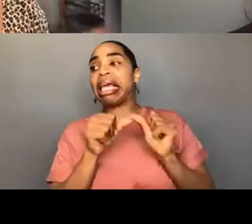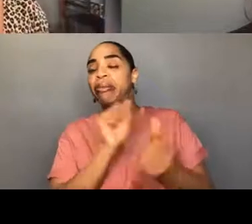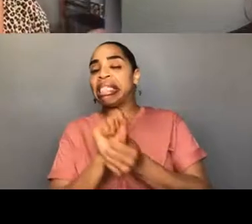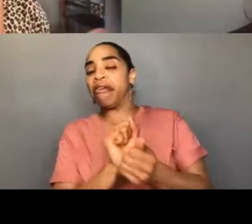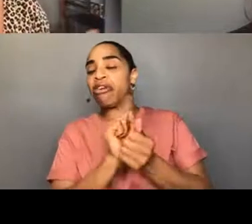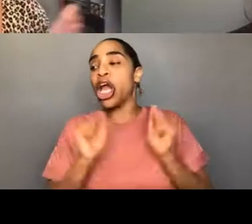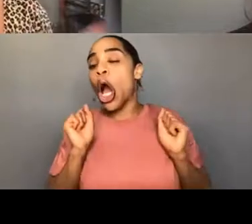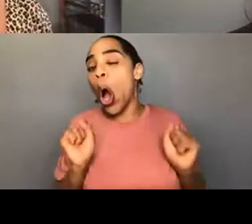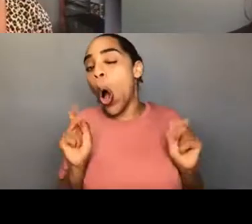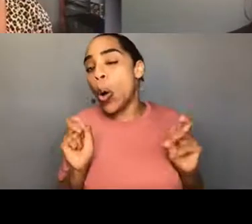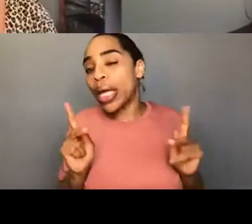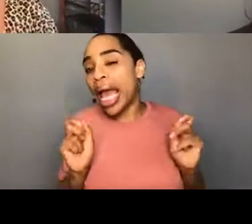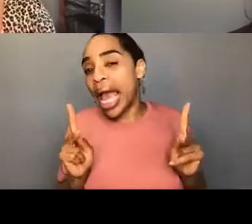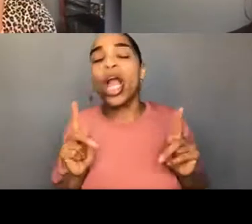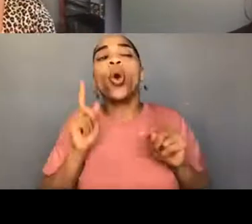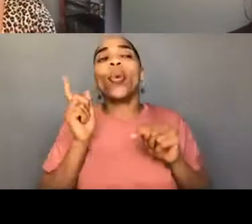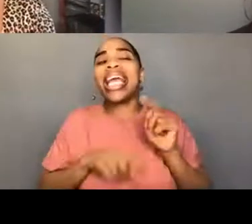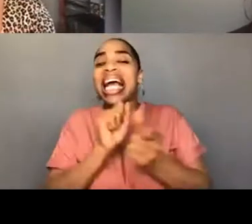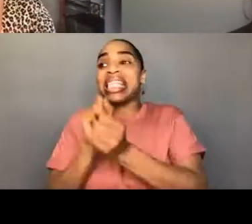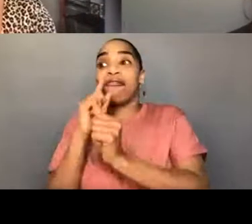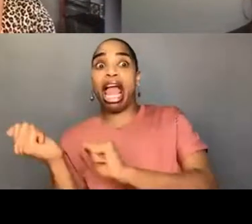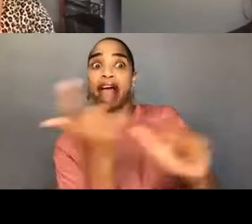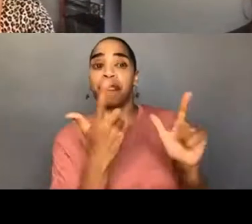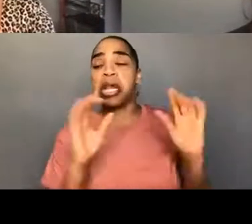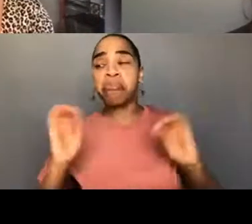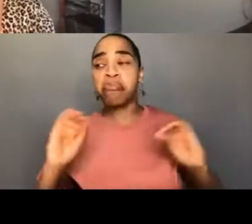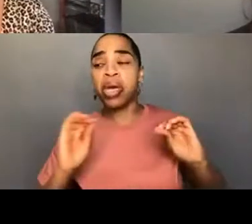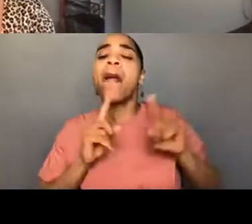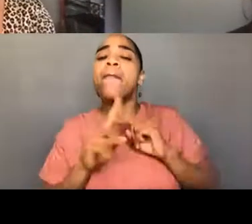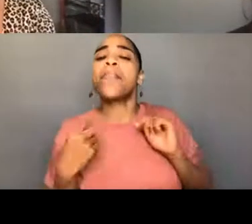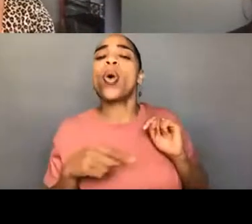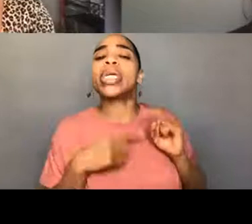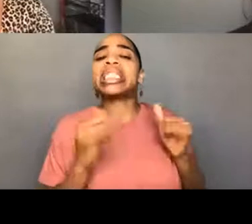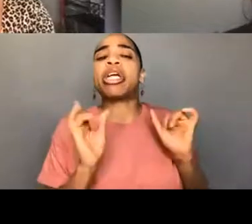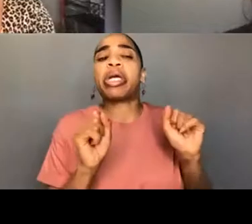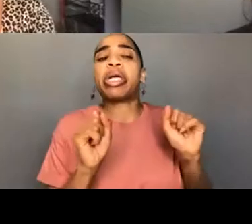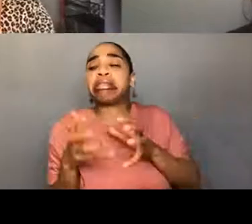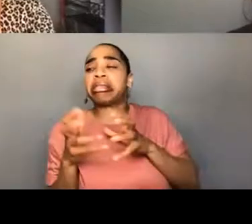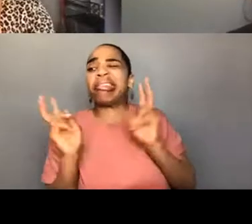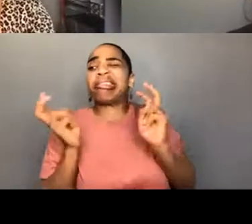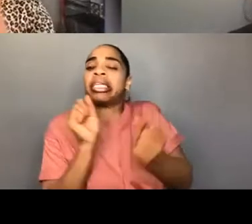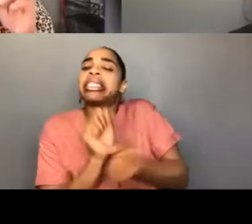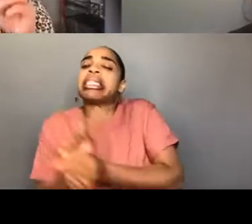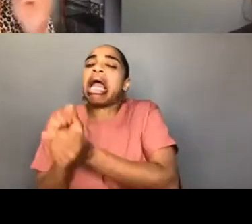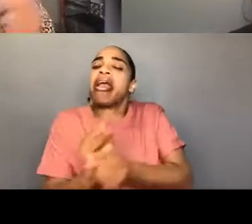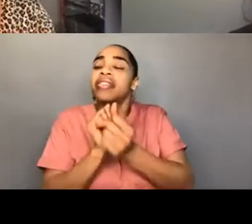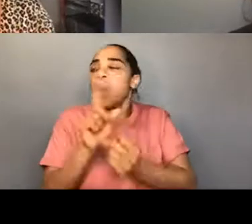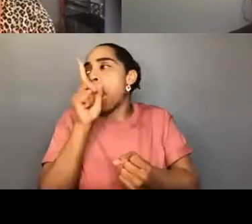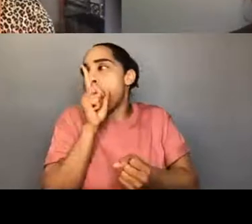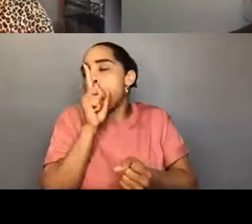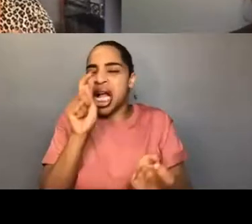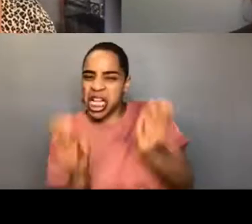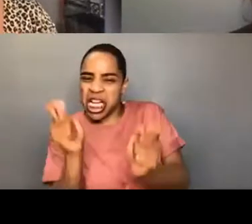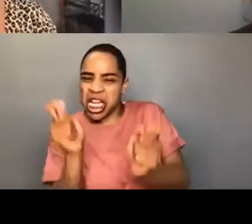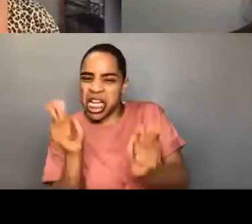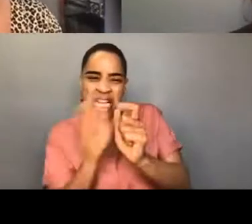enslave everyone anymore, but we can still have a version of that system that enslaves